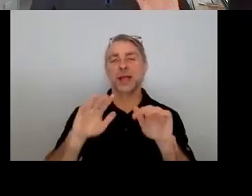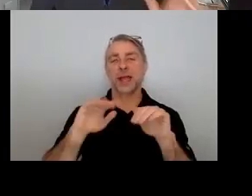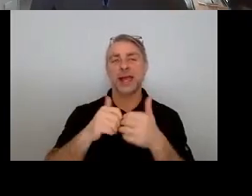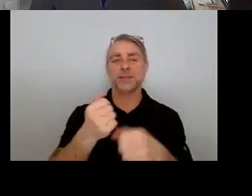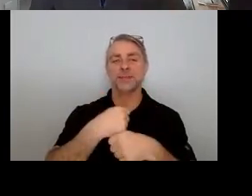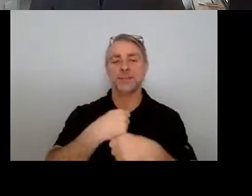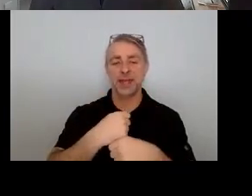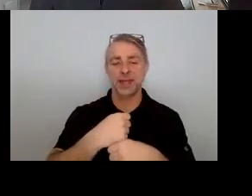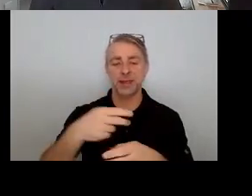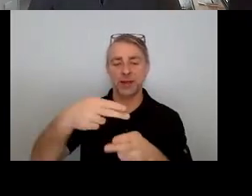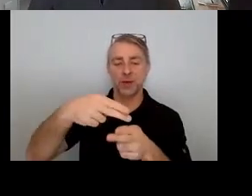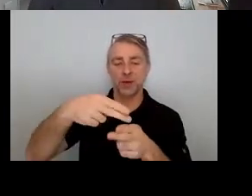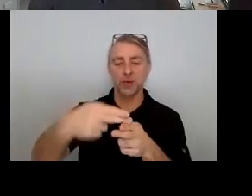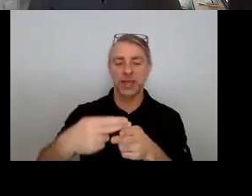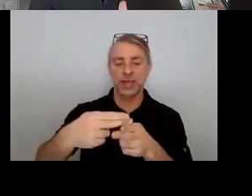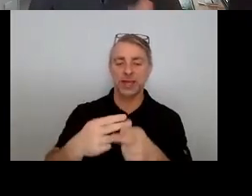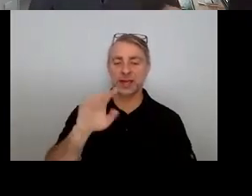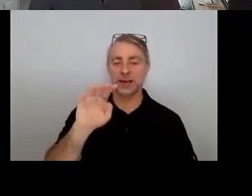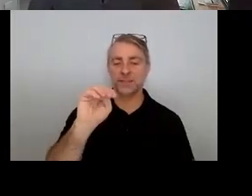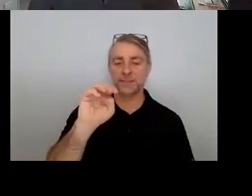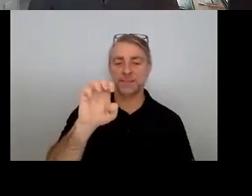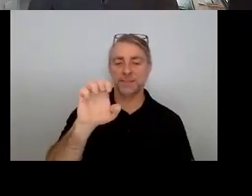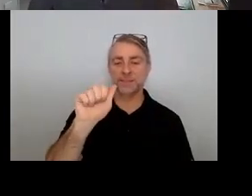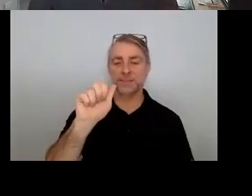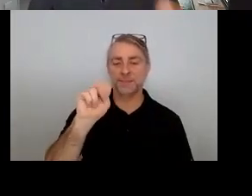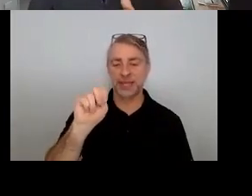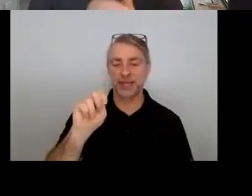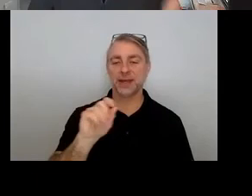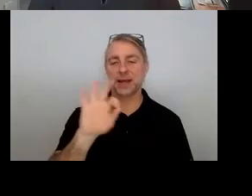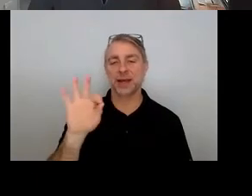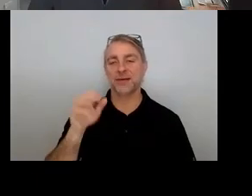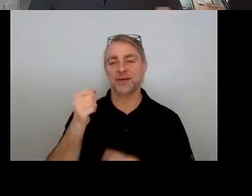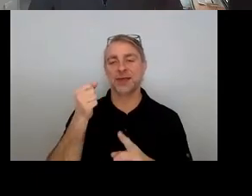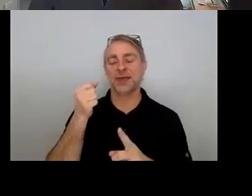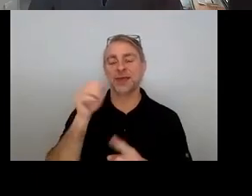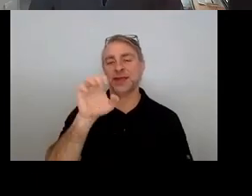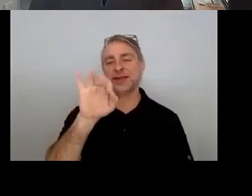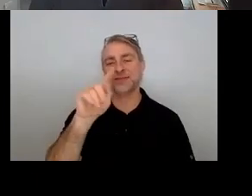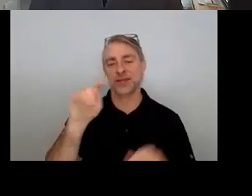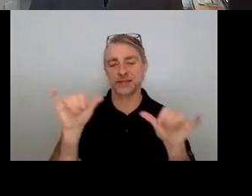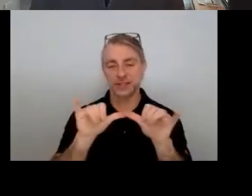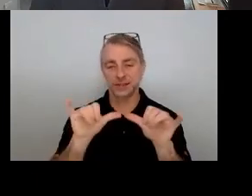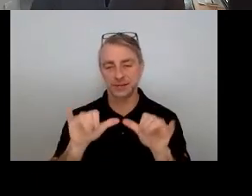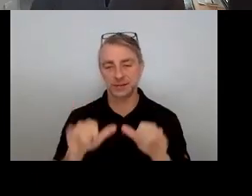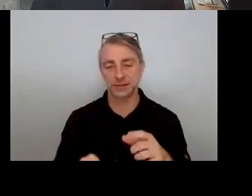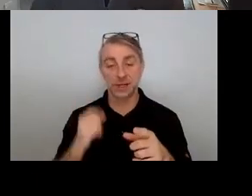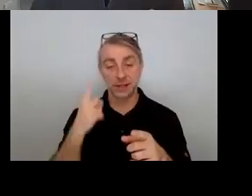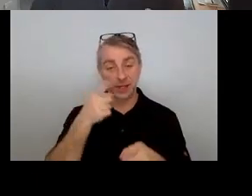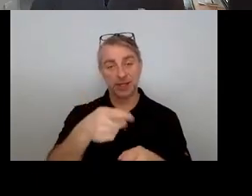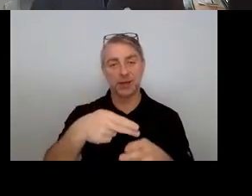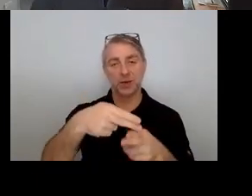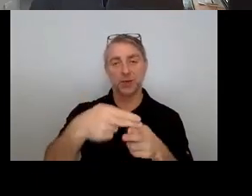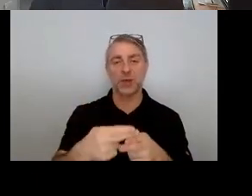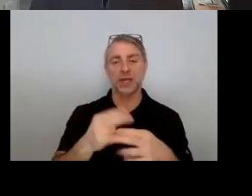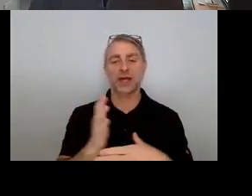size. The basic formulation is just a weighted average. The only distinction here for getting a mean is how we